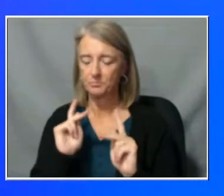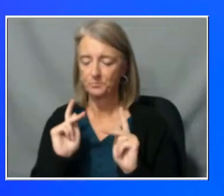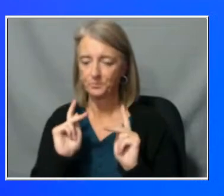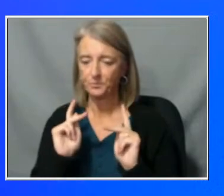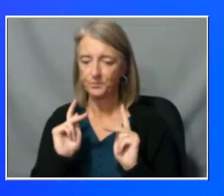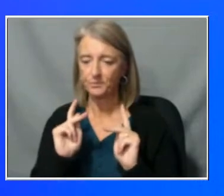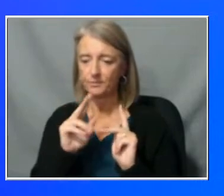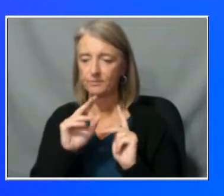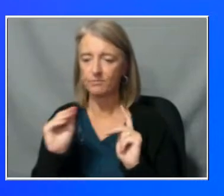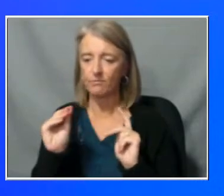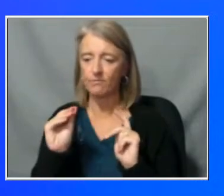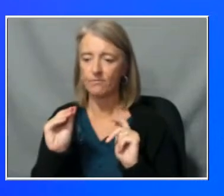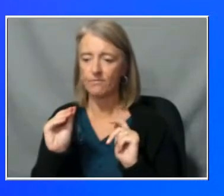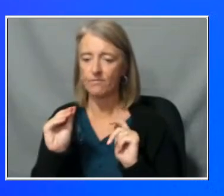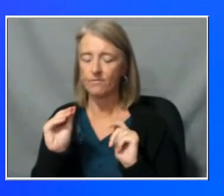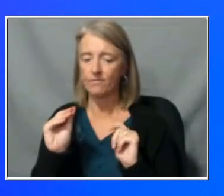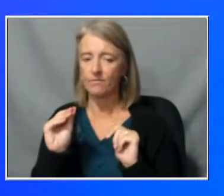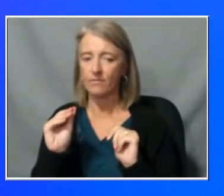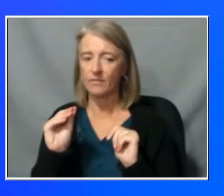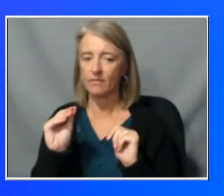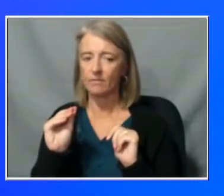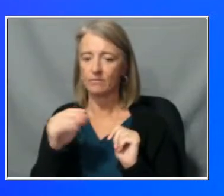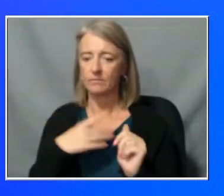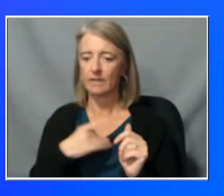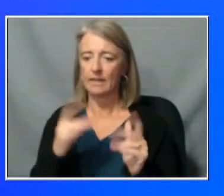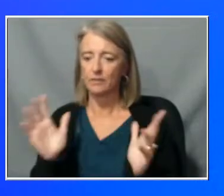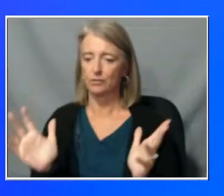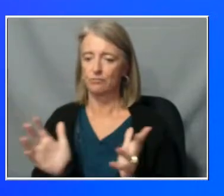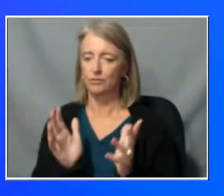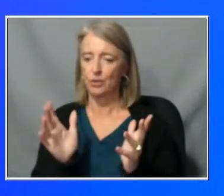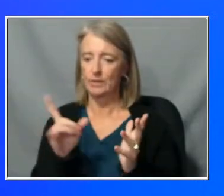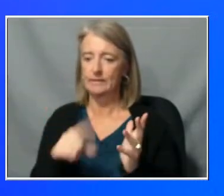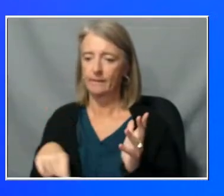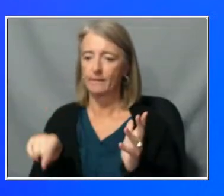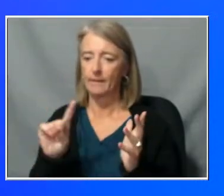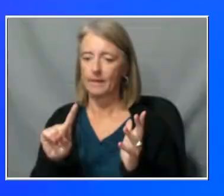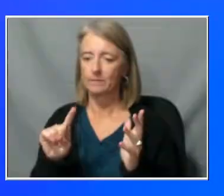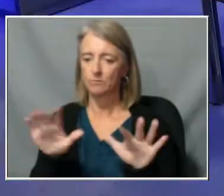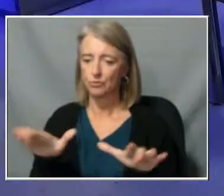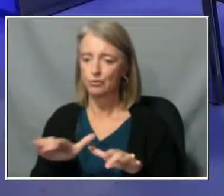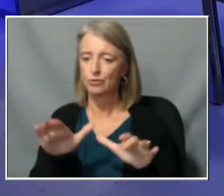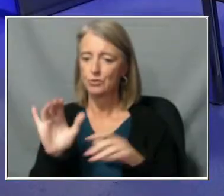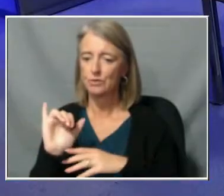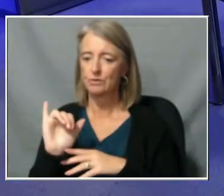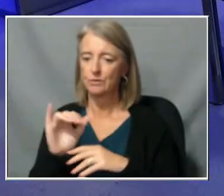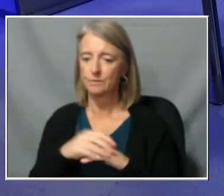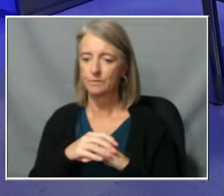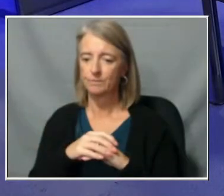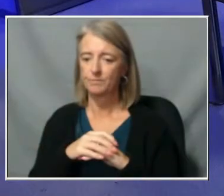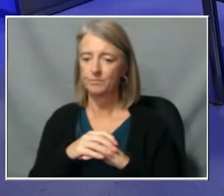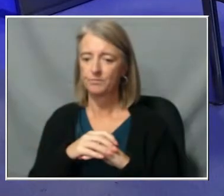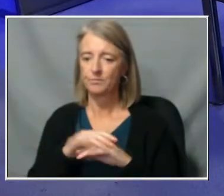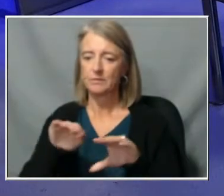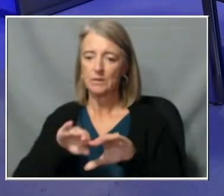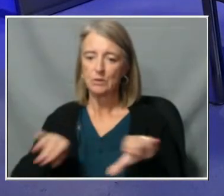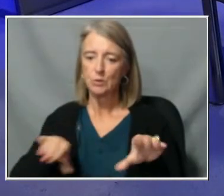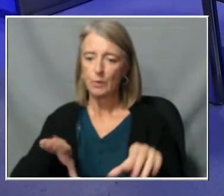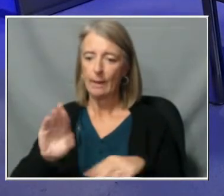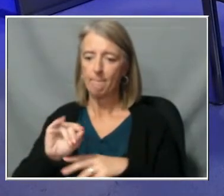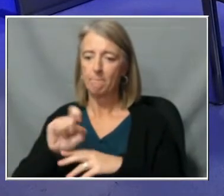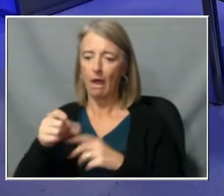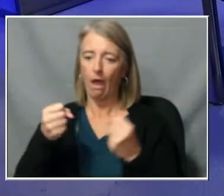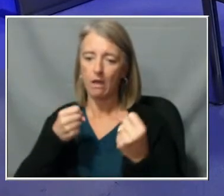and I'd like to encourage some of them to be doing that. Well, yeah, not everybody's going to get out and swim and box and all the things, but if they can